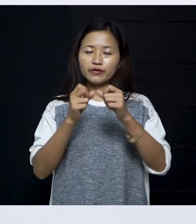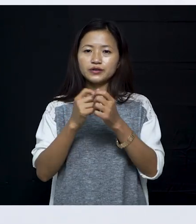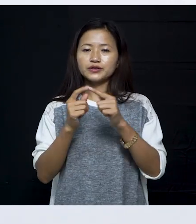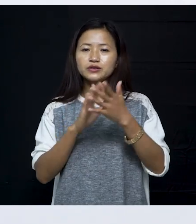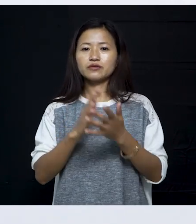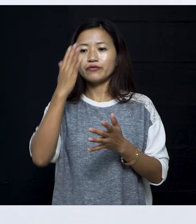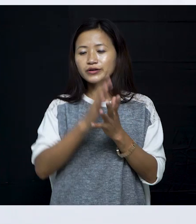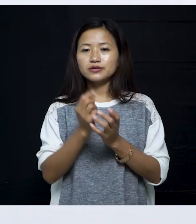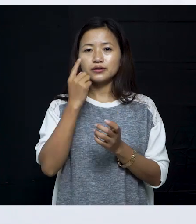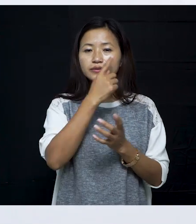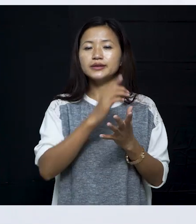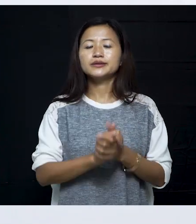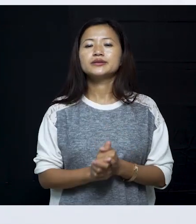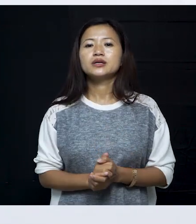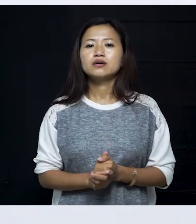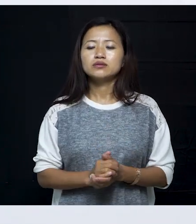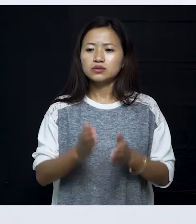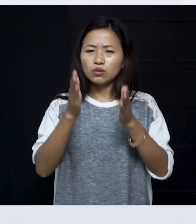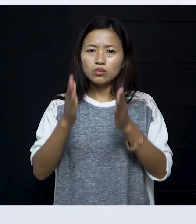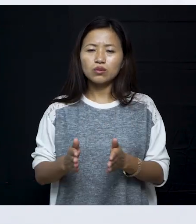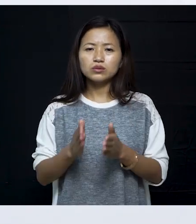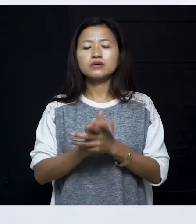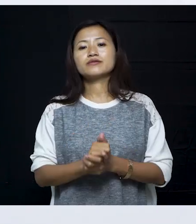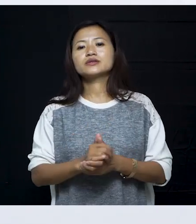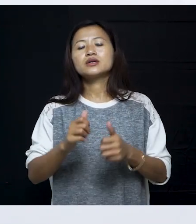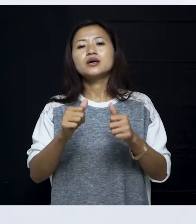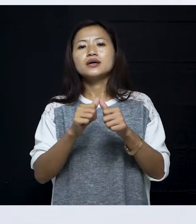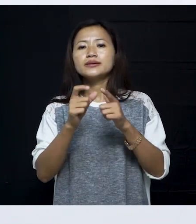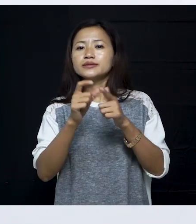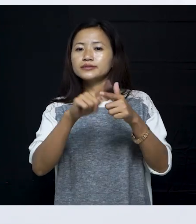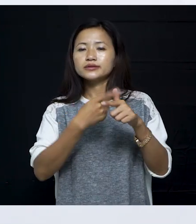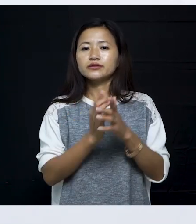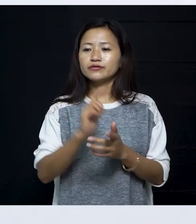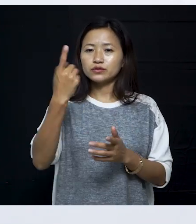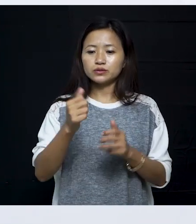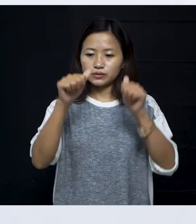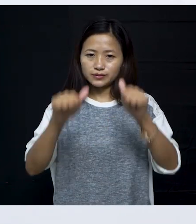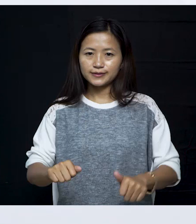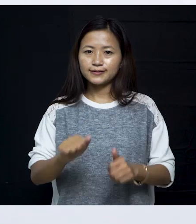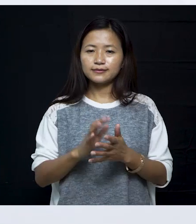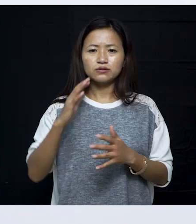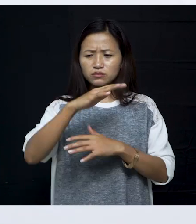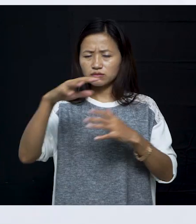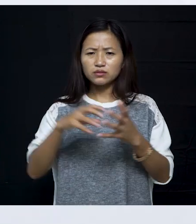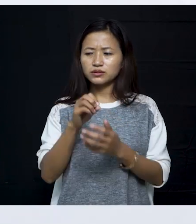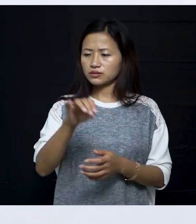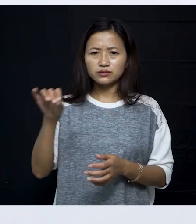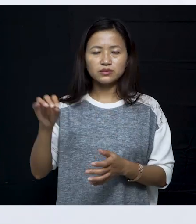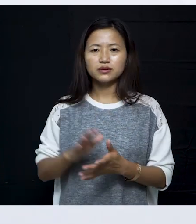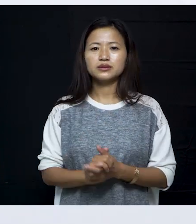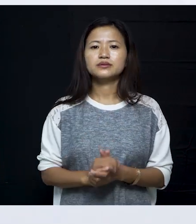it along that order of adjectives. Which one is supposed to come first? I'm sure you would be able to recollect. So see,